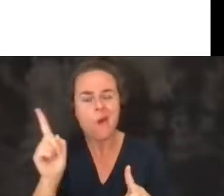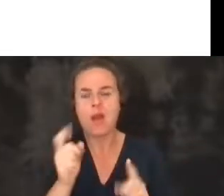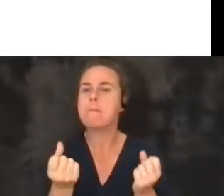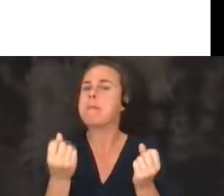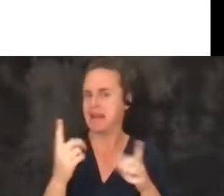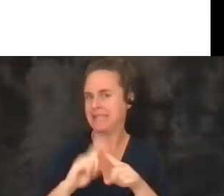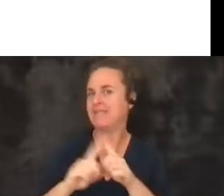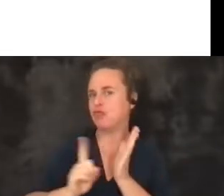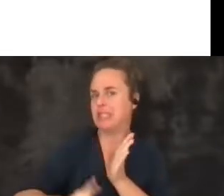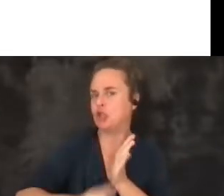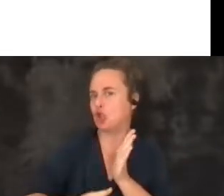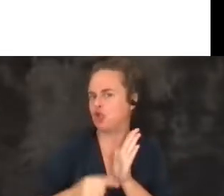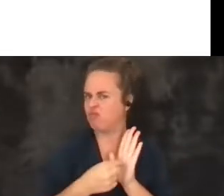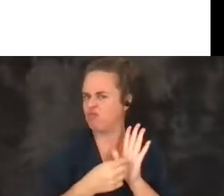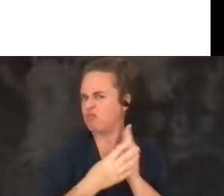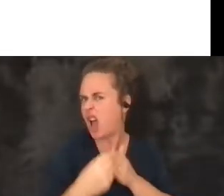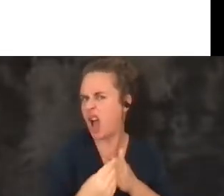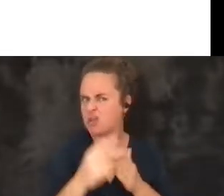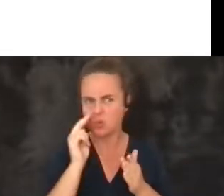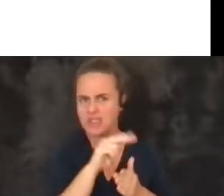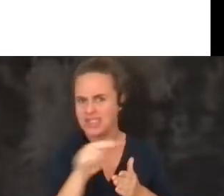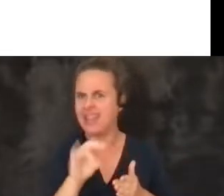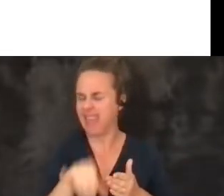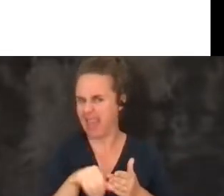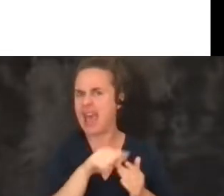big takeaway here is that